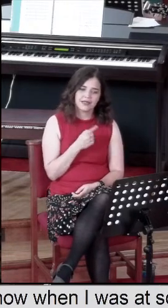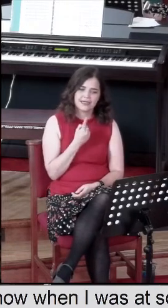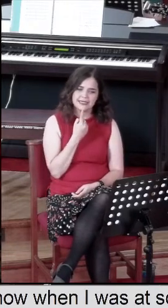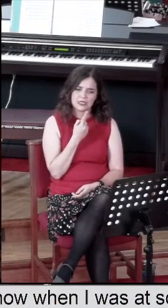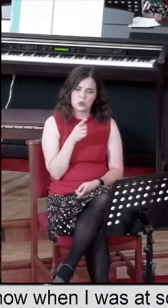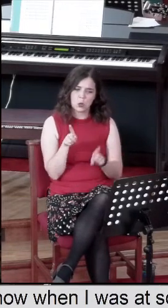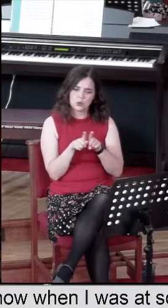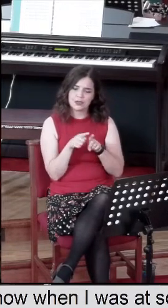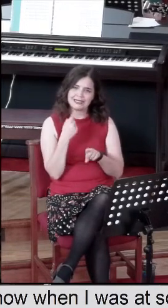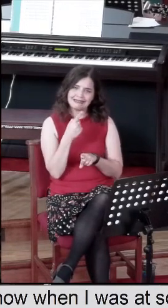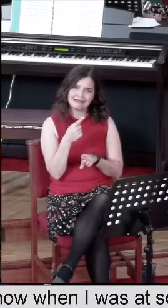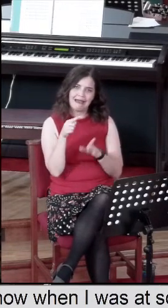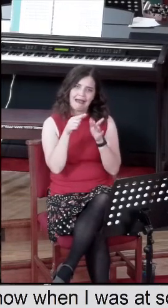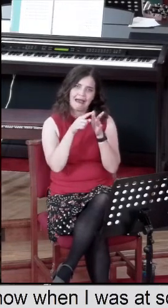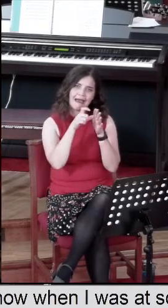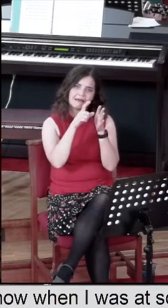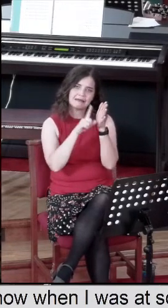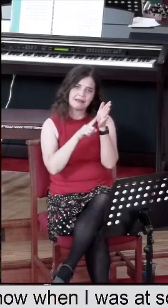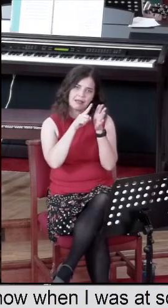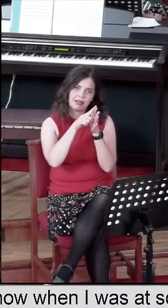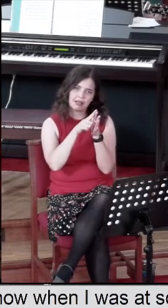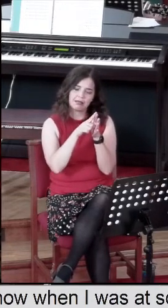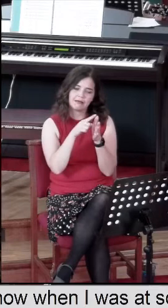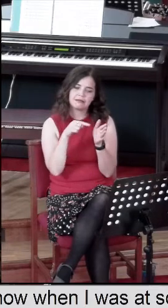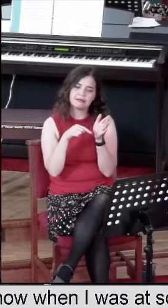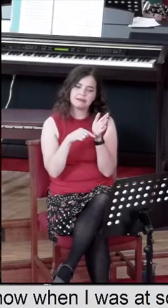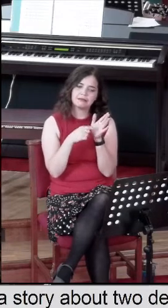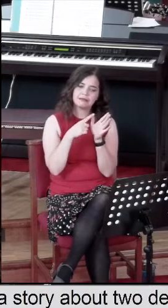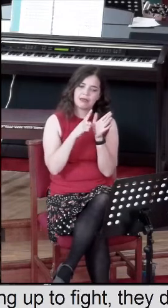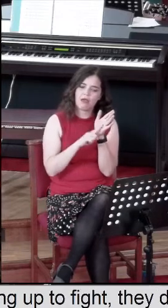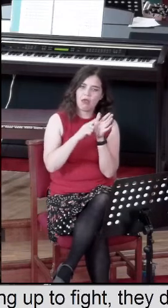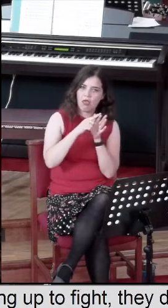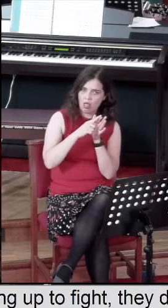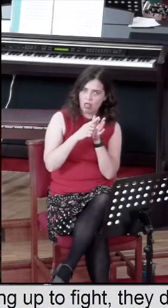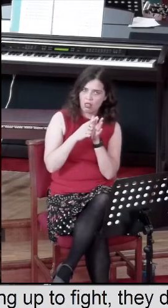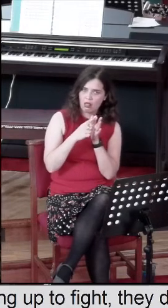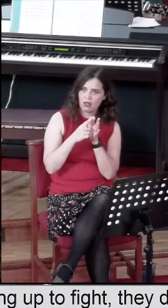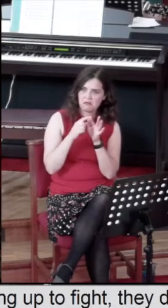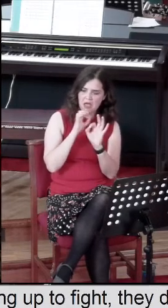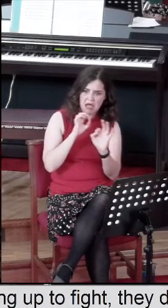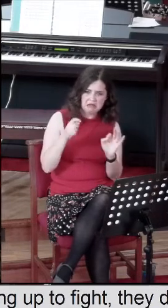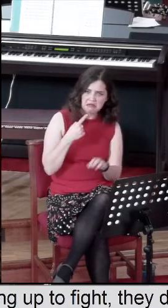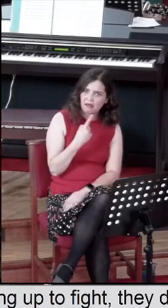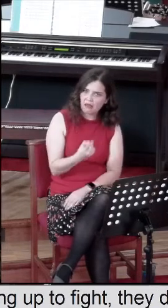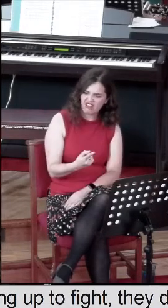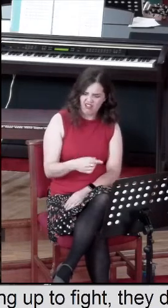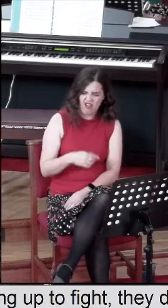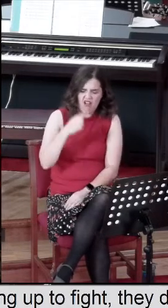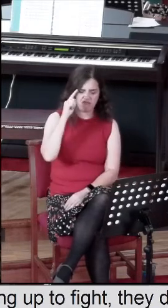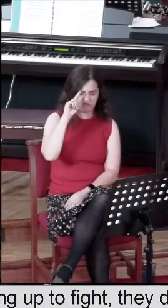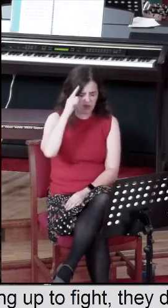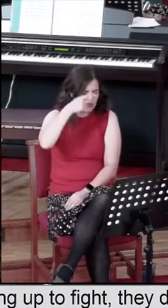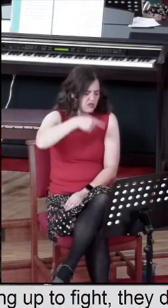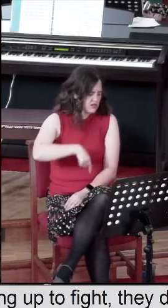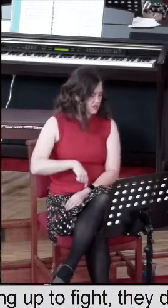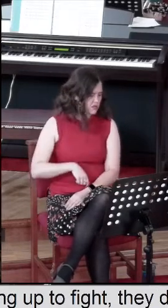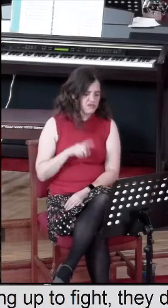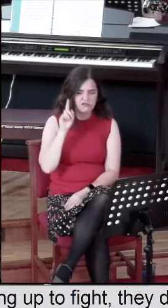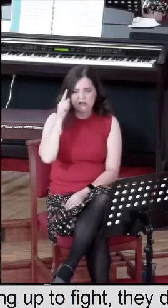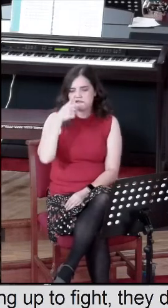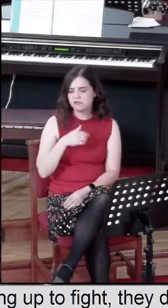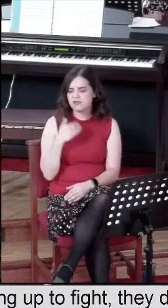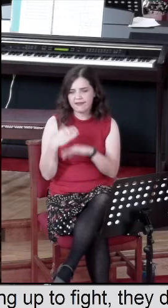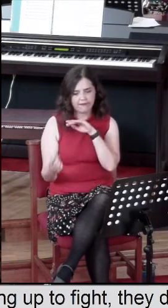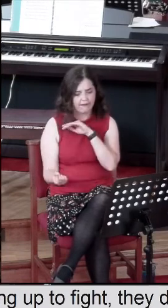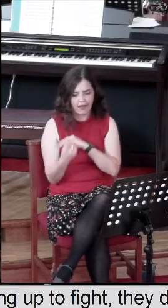idle tale. And an idle tale is someone would say, that's just a lot of nonsense, that's an idle tale, that would never